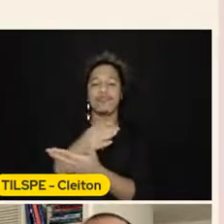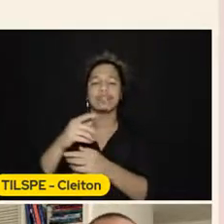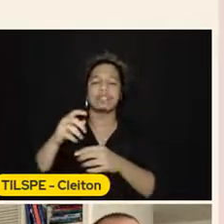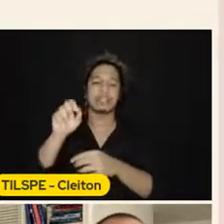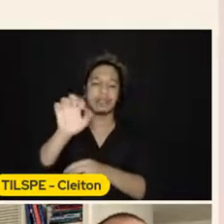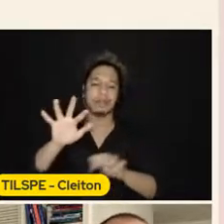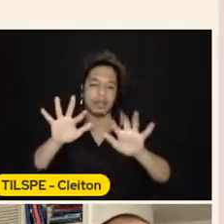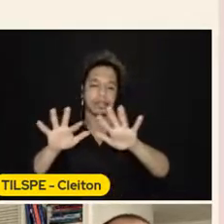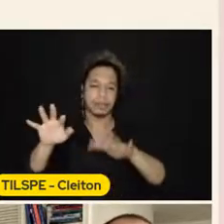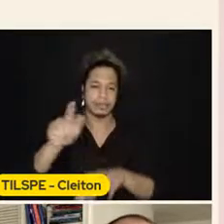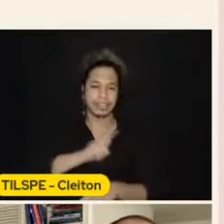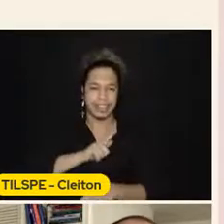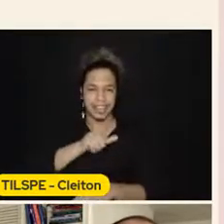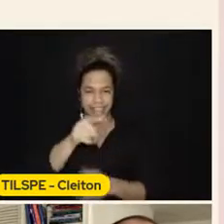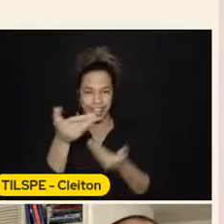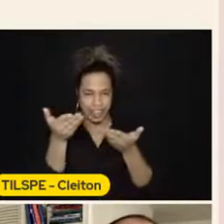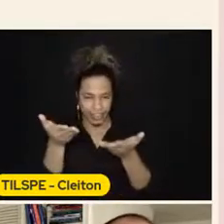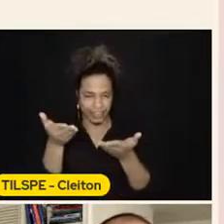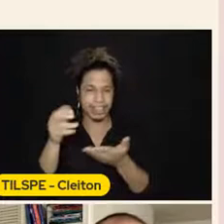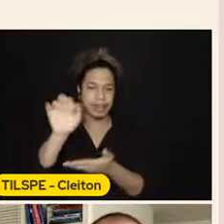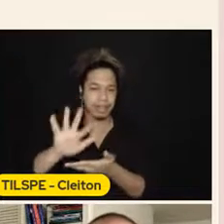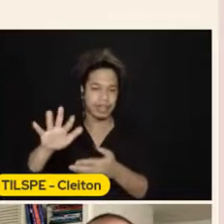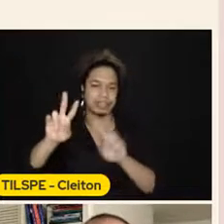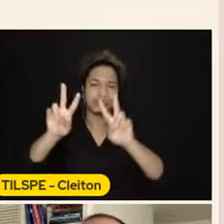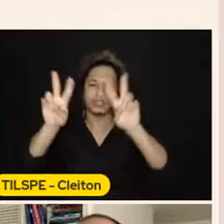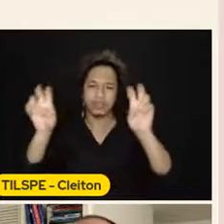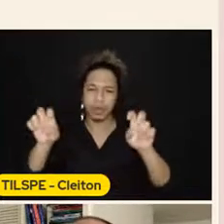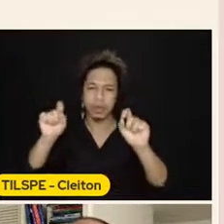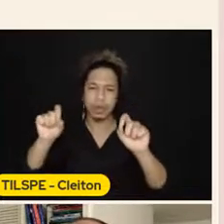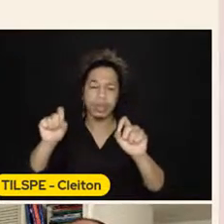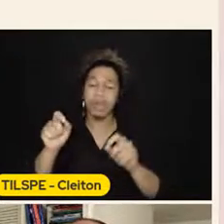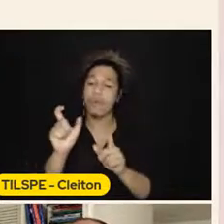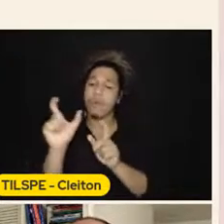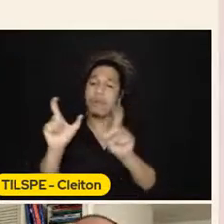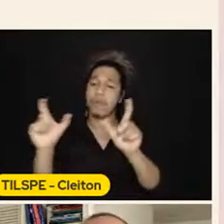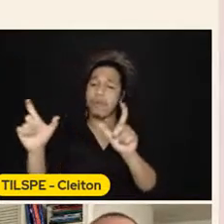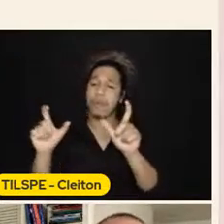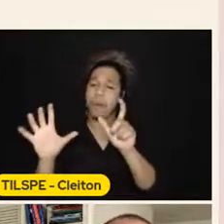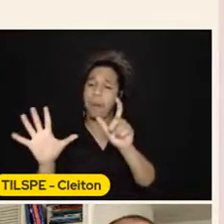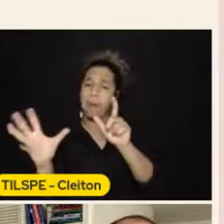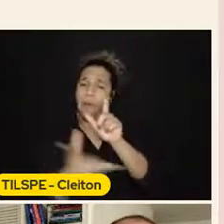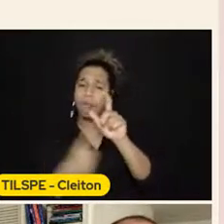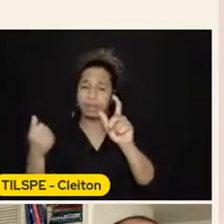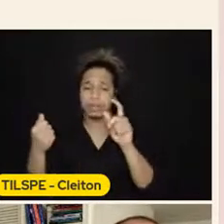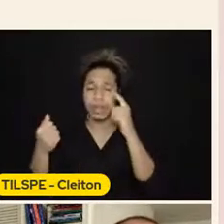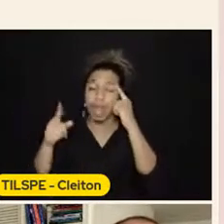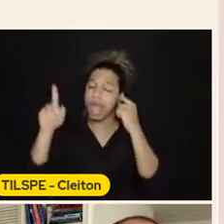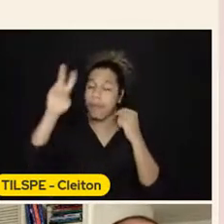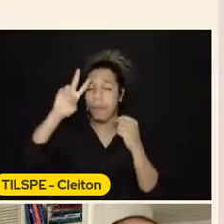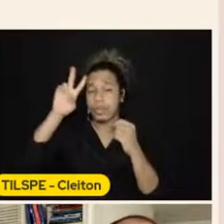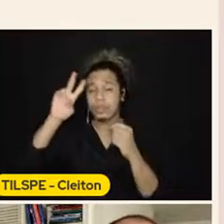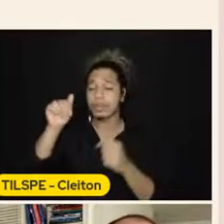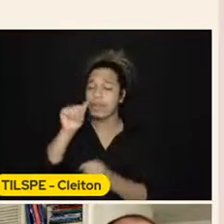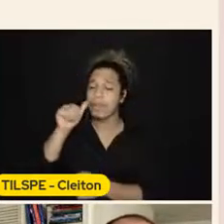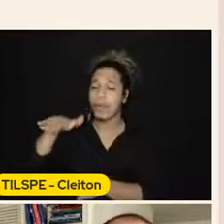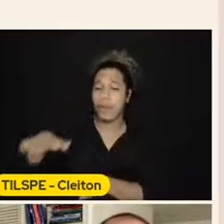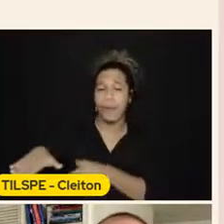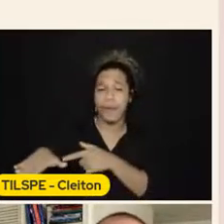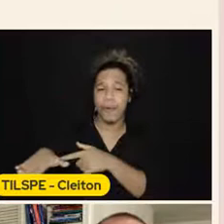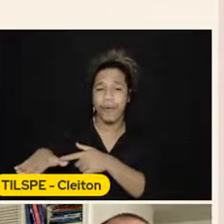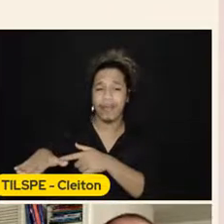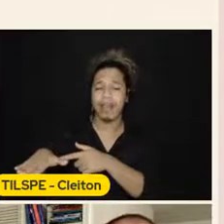and Grimard, entitled Stolen Words, brings forward a story of a little girl talking to